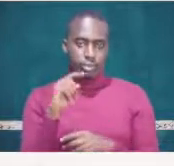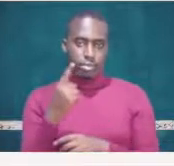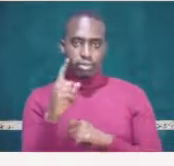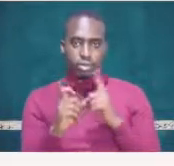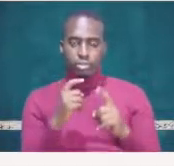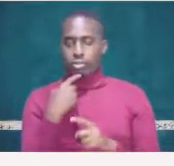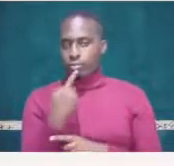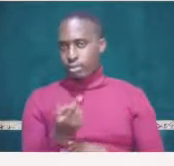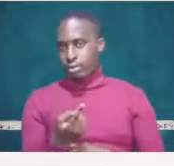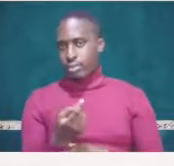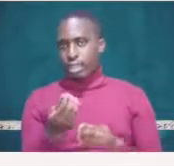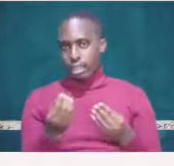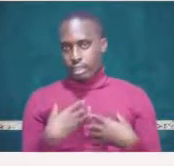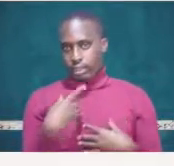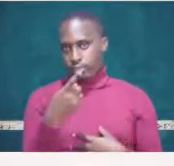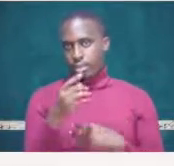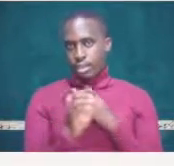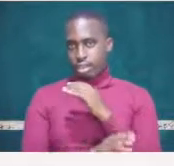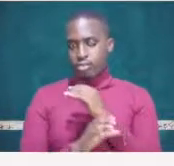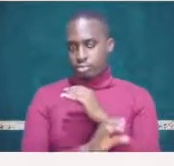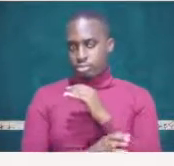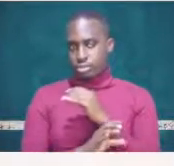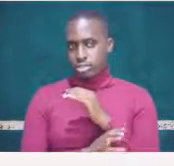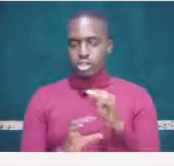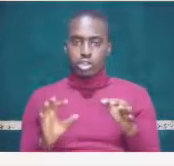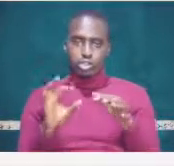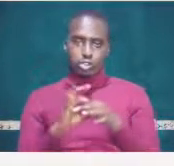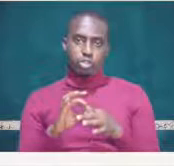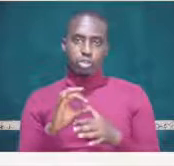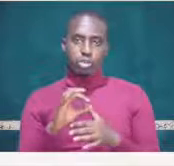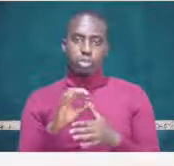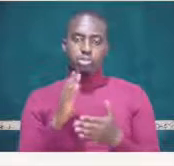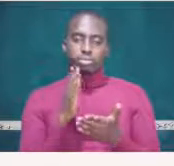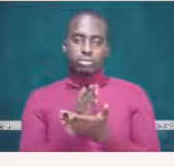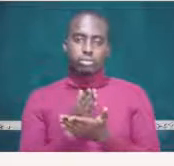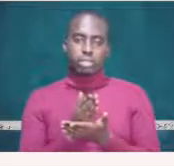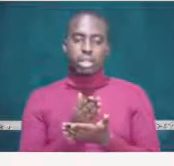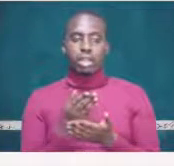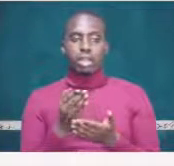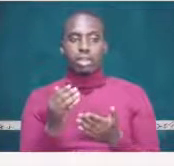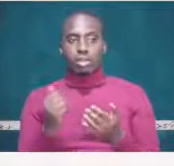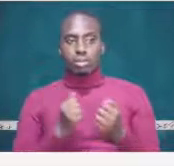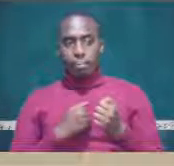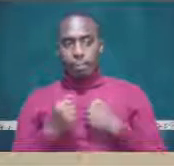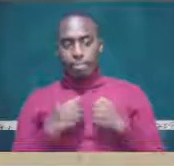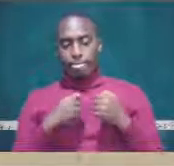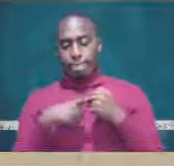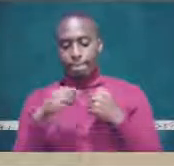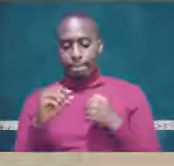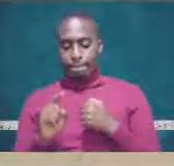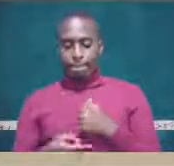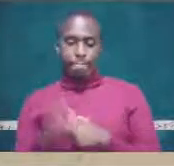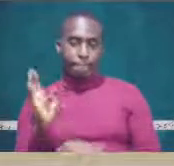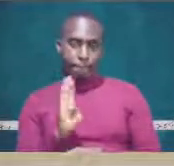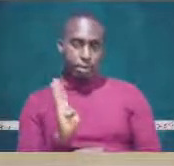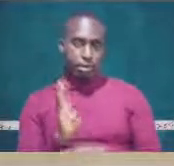question is, given that a country's total income is Rwandan francs 60,000 billion,